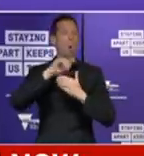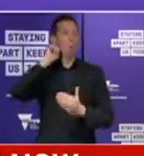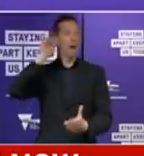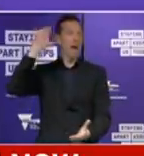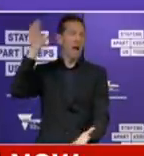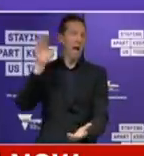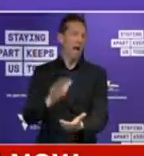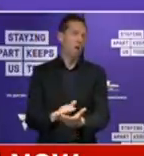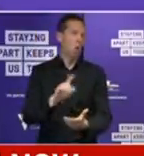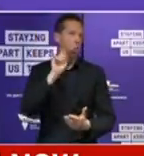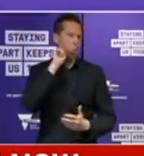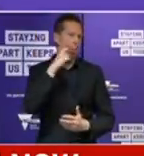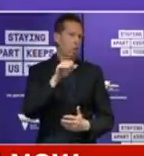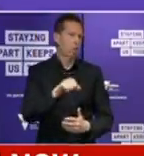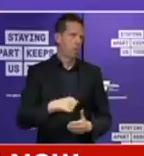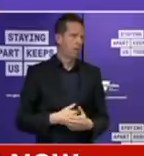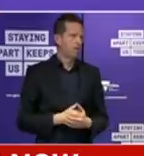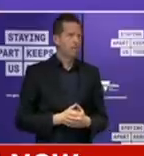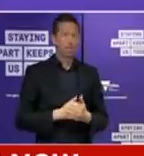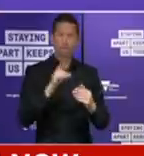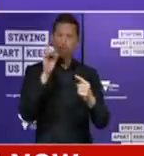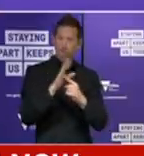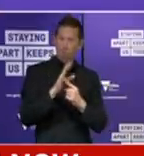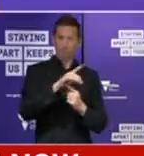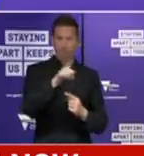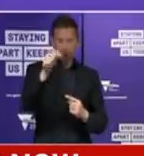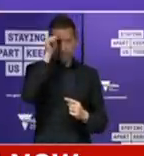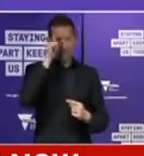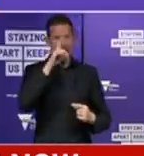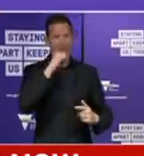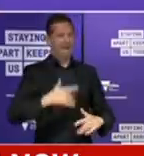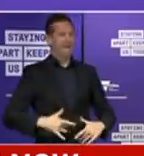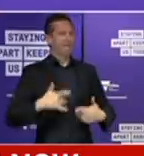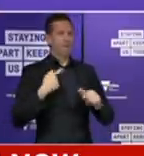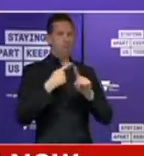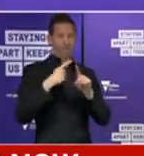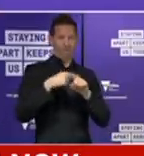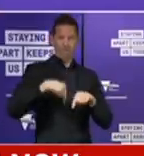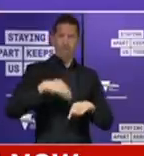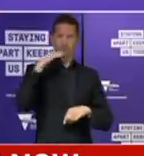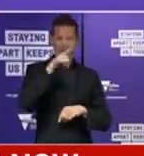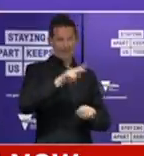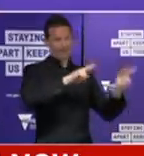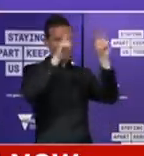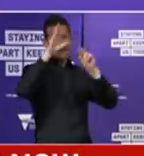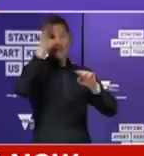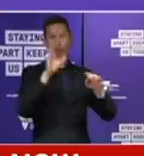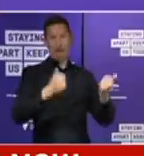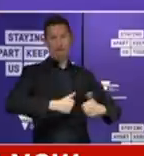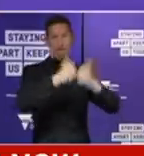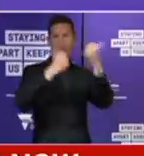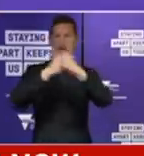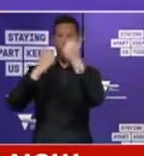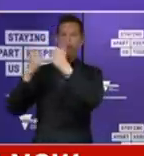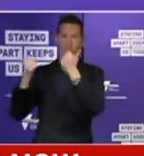is Victorians can be optimistic. In Melbourne, look to what's happening in regional Victoria. The strategy's working.